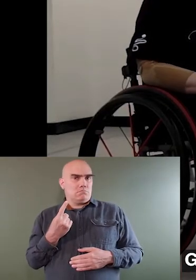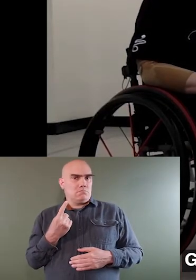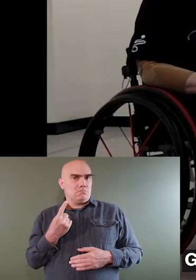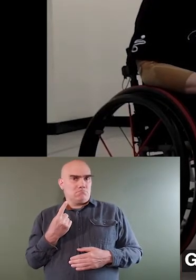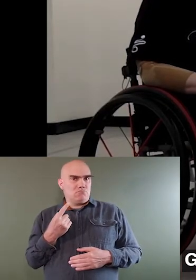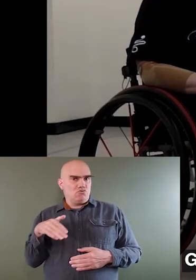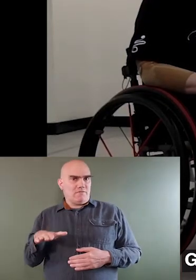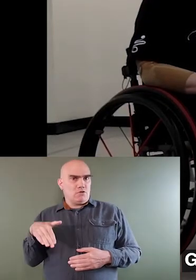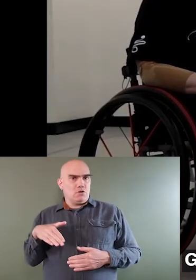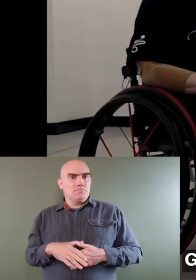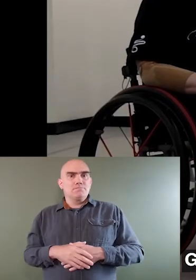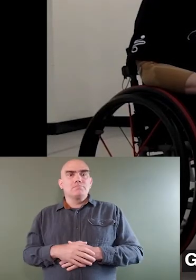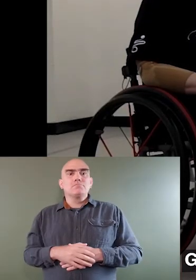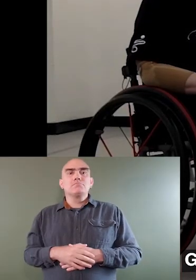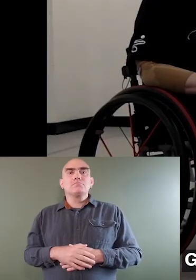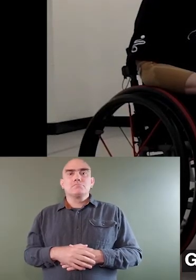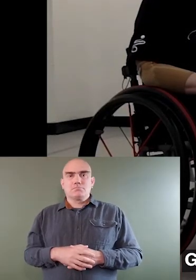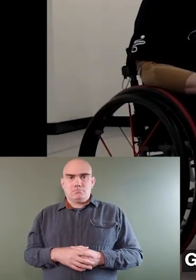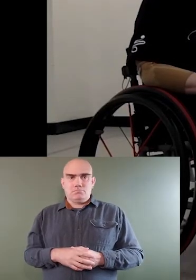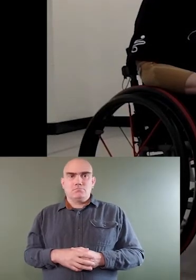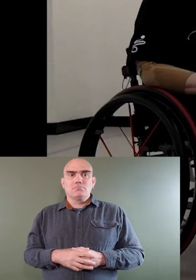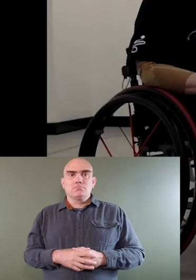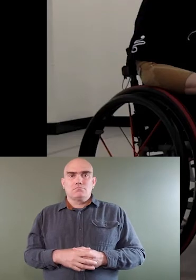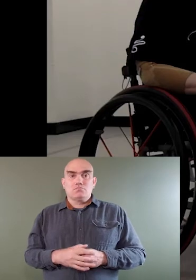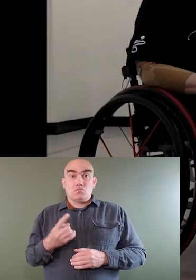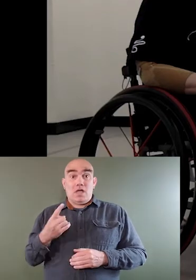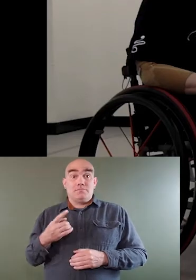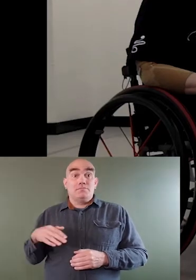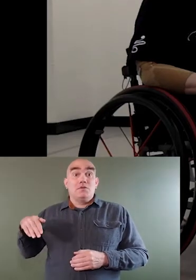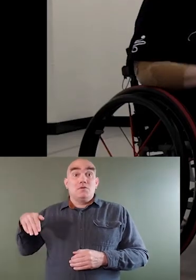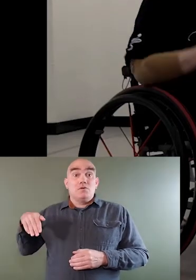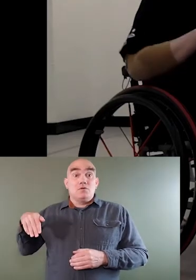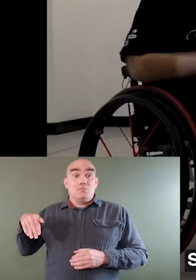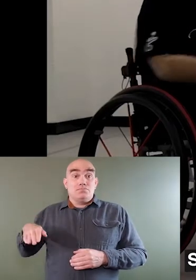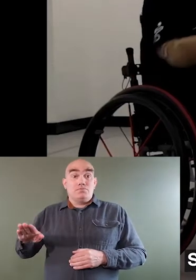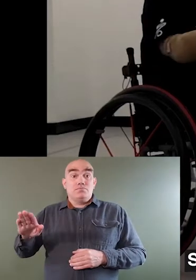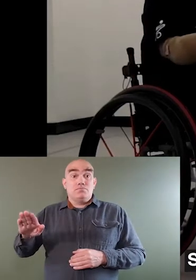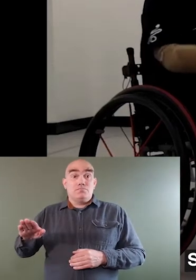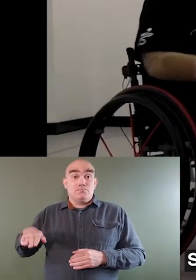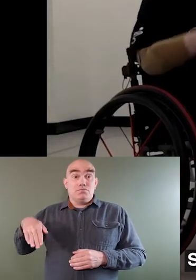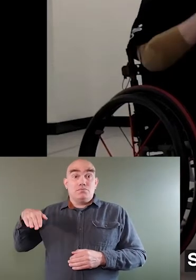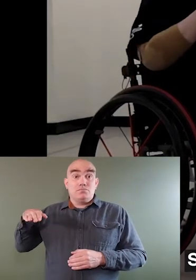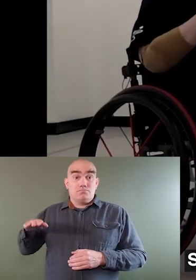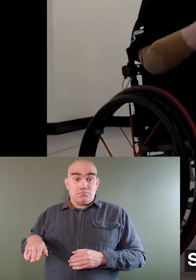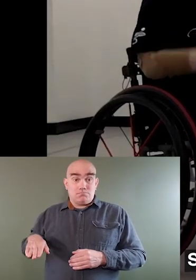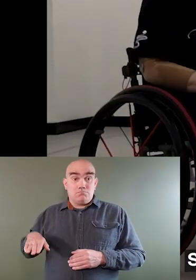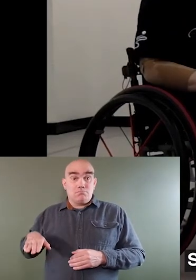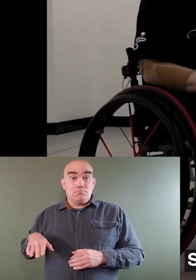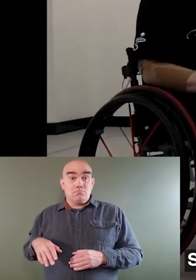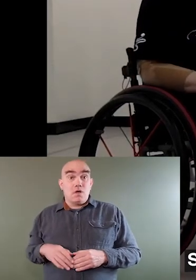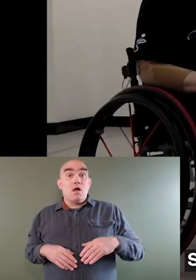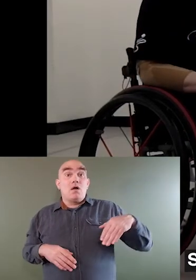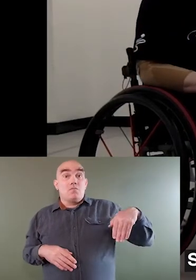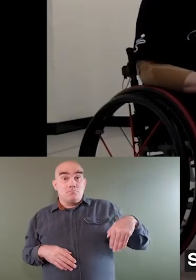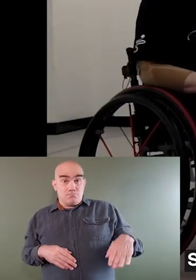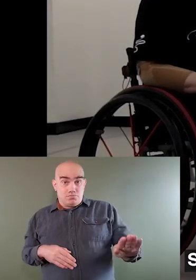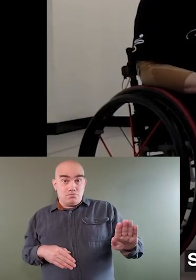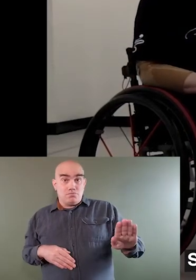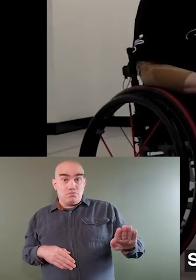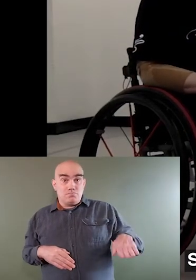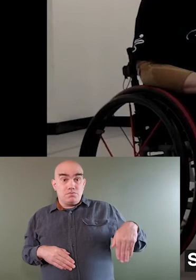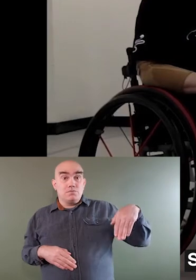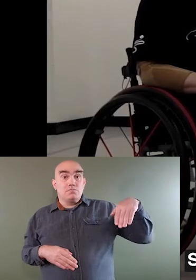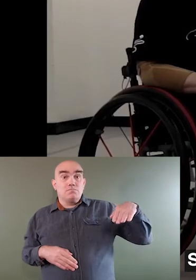Let's only do 1 shuffle now. 1 shuffle on the right. Shuffle, step. Left